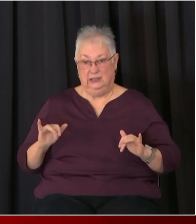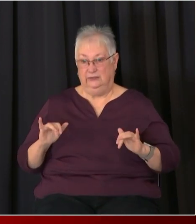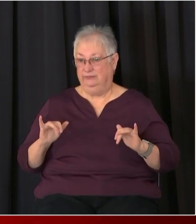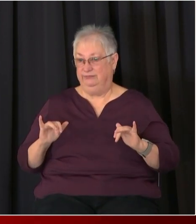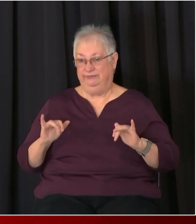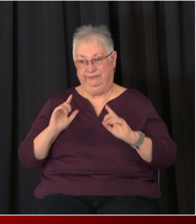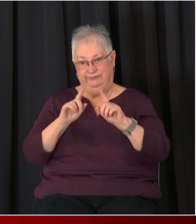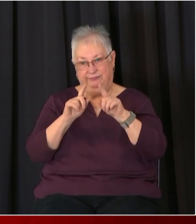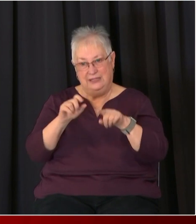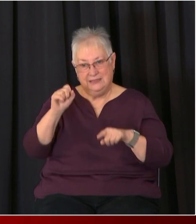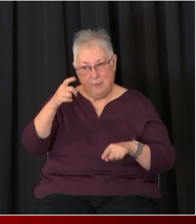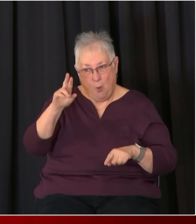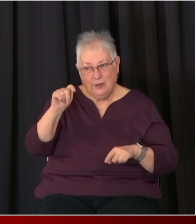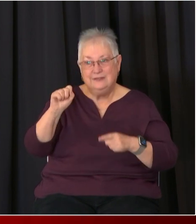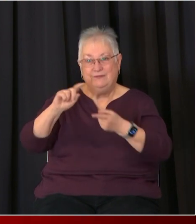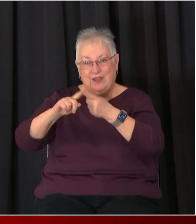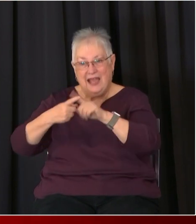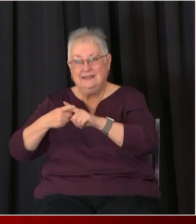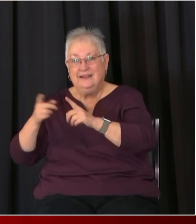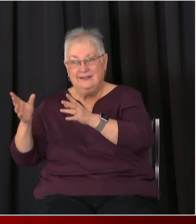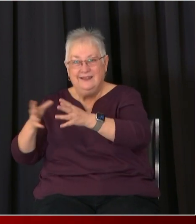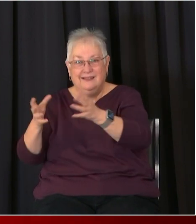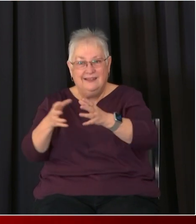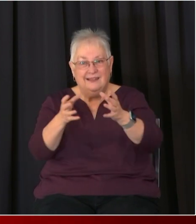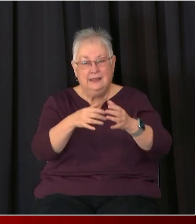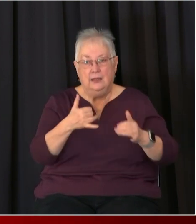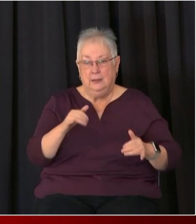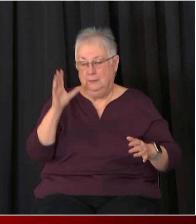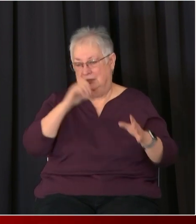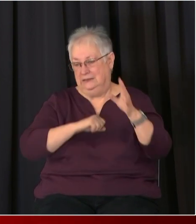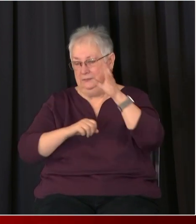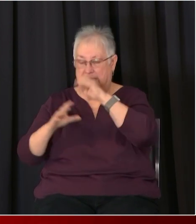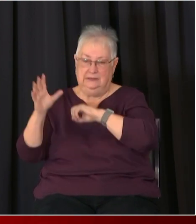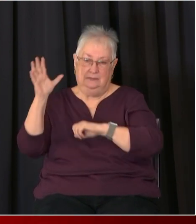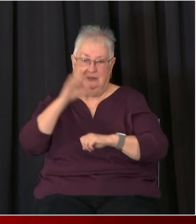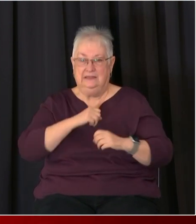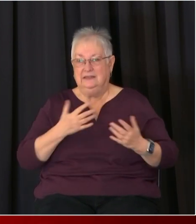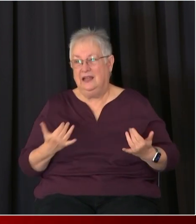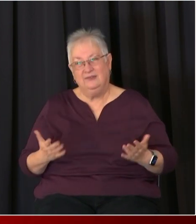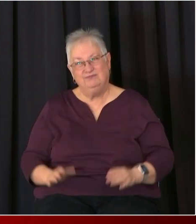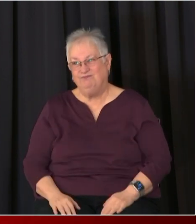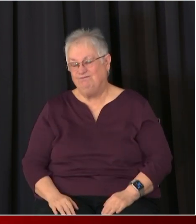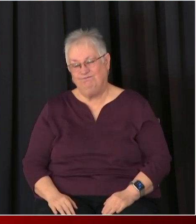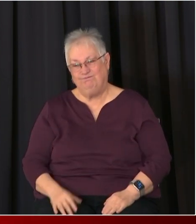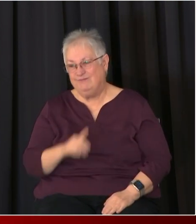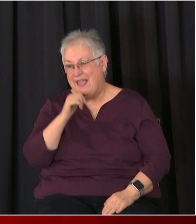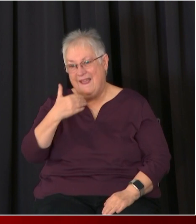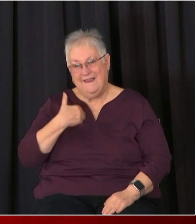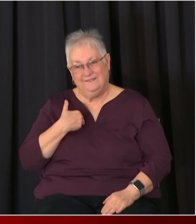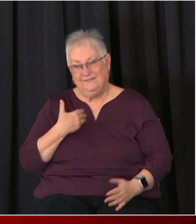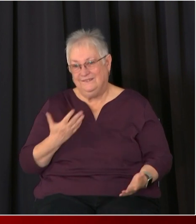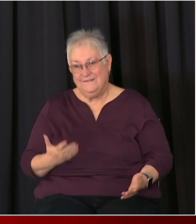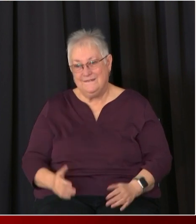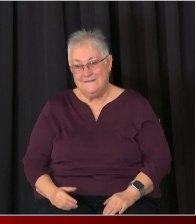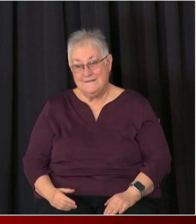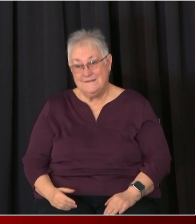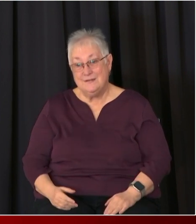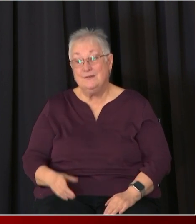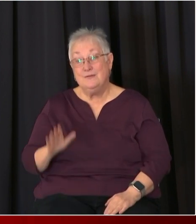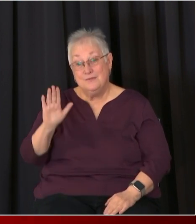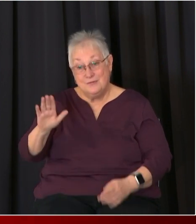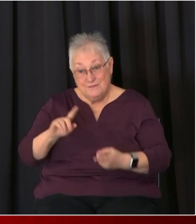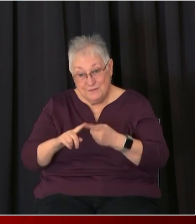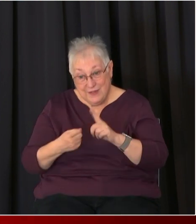and their coaches. And so all of that will be missed. And I know that you are a great friend and fan of the Turkey Bowl, as we